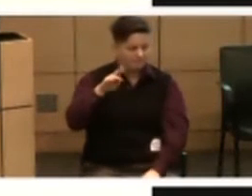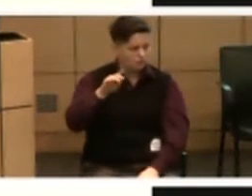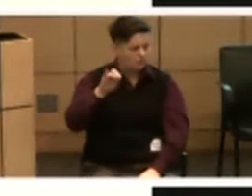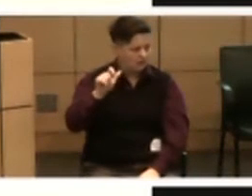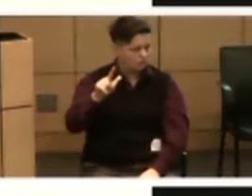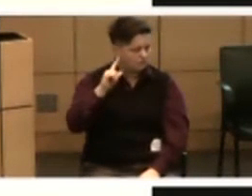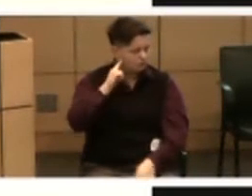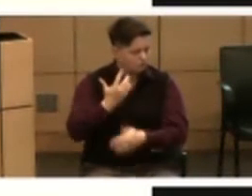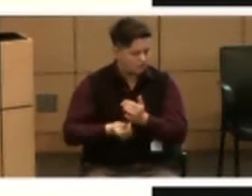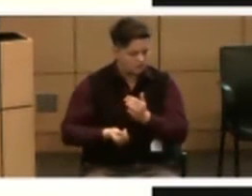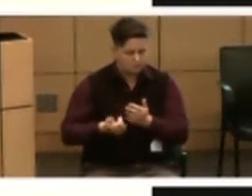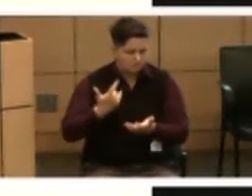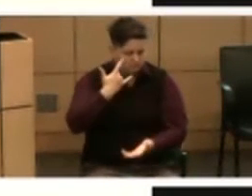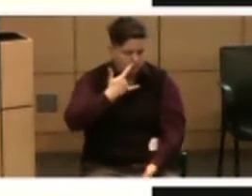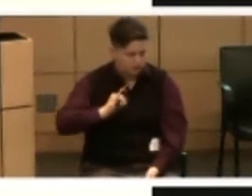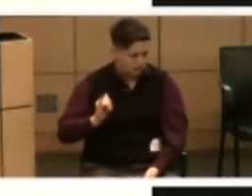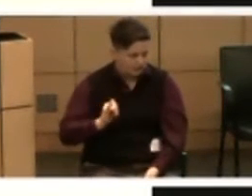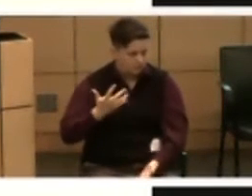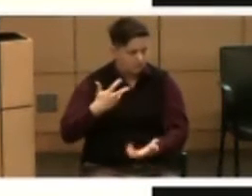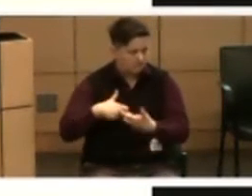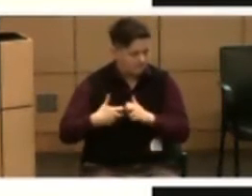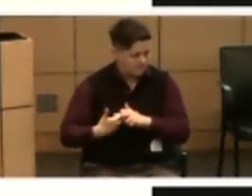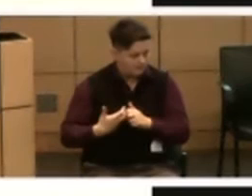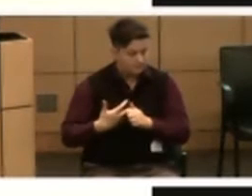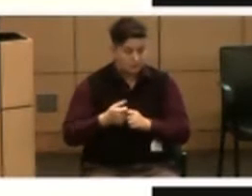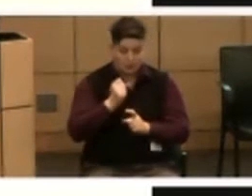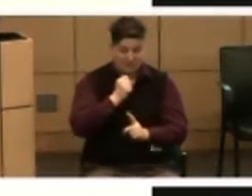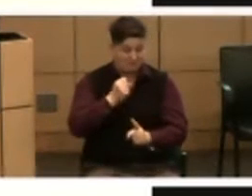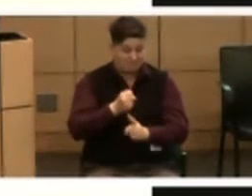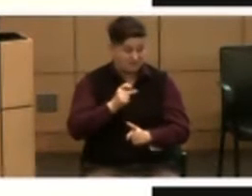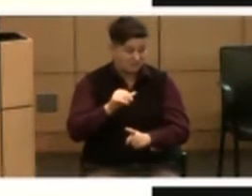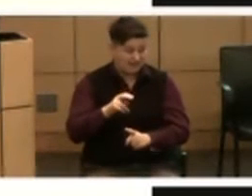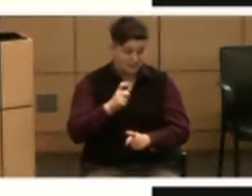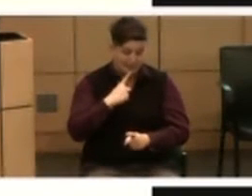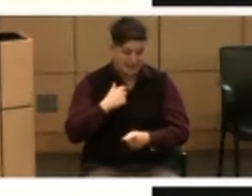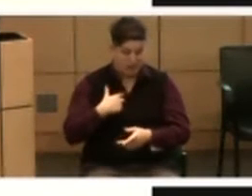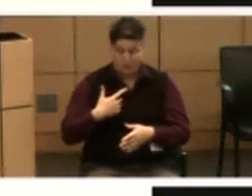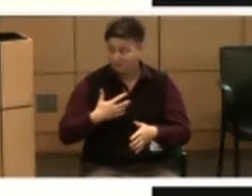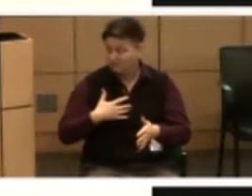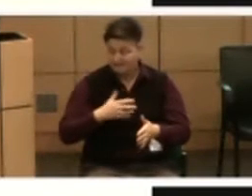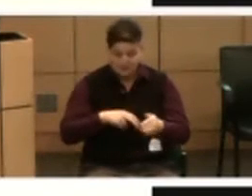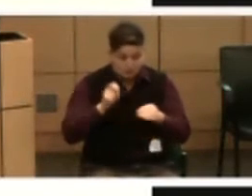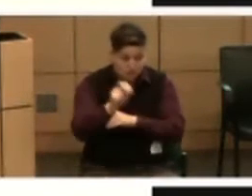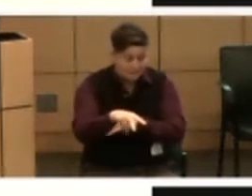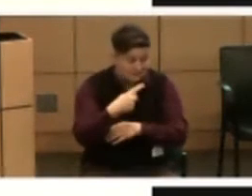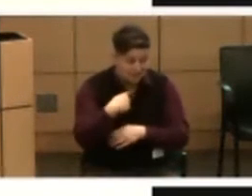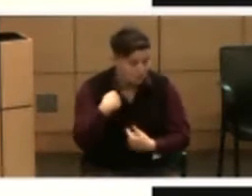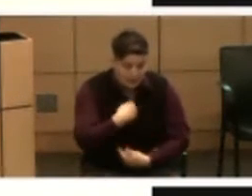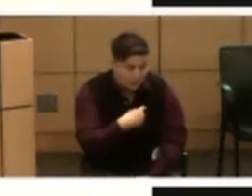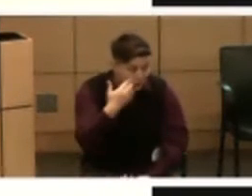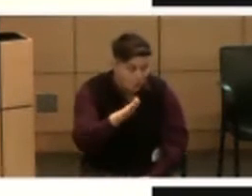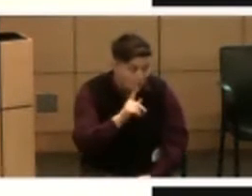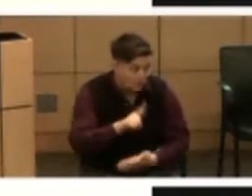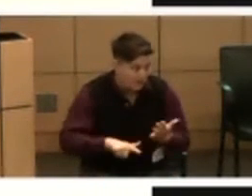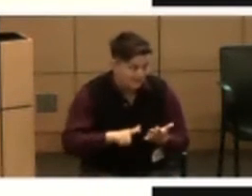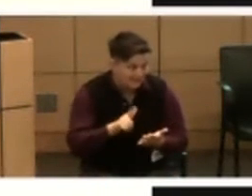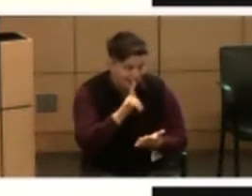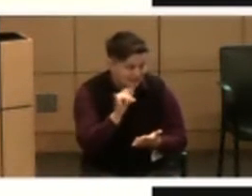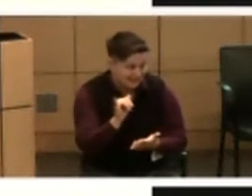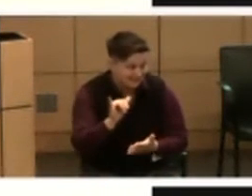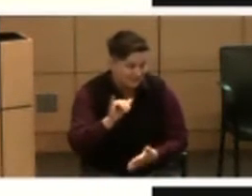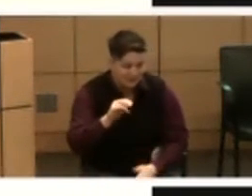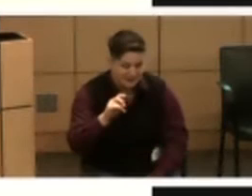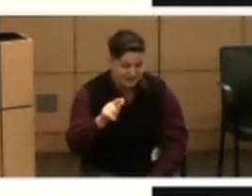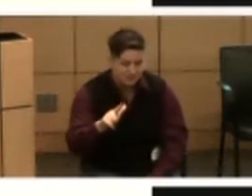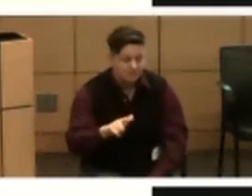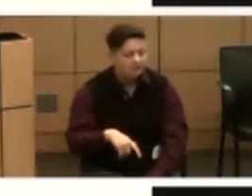loss. The big kind of punchline is we don't really know the answer. Dr. Corbin is going to talk about her recent work, which I